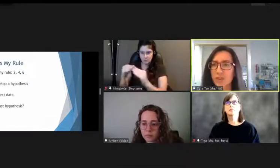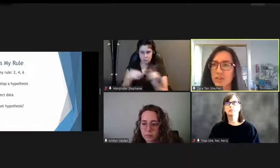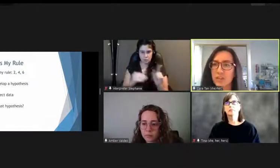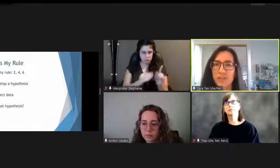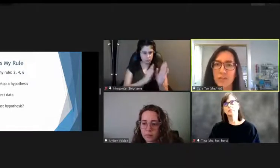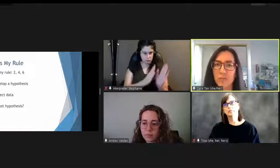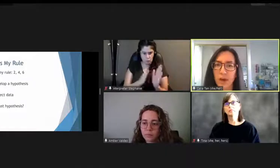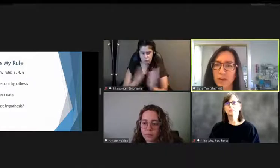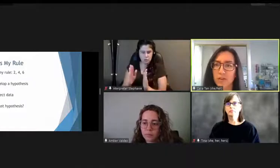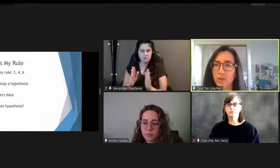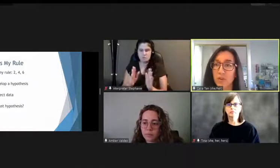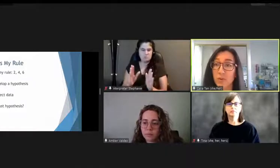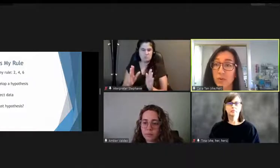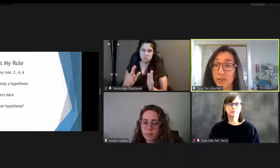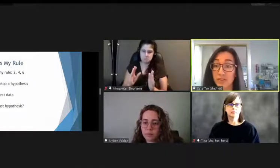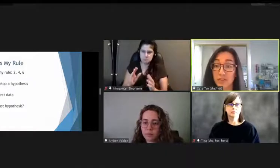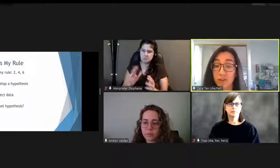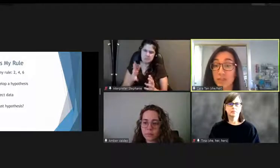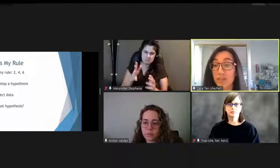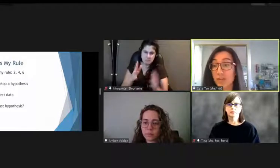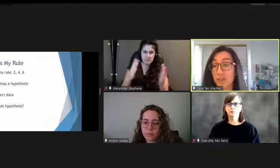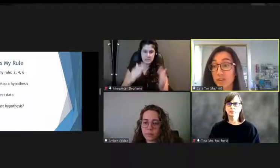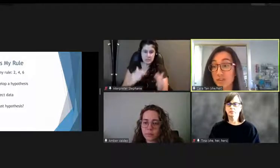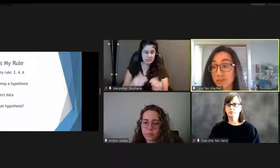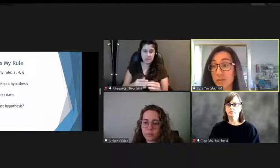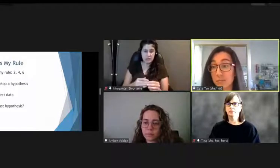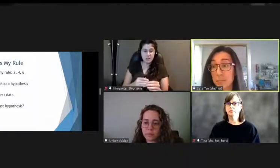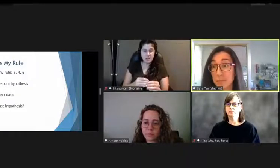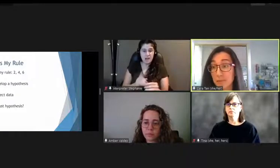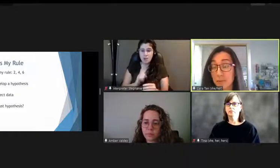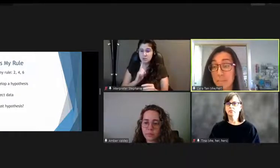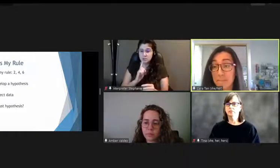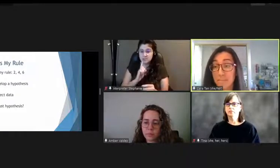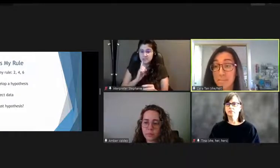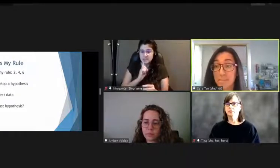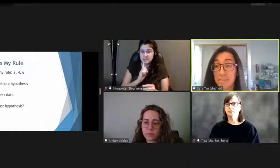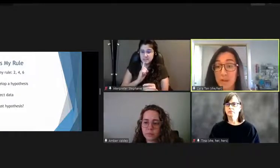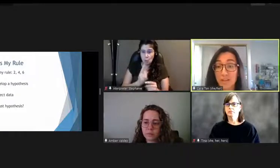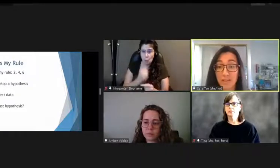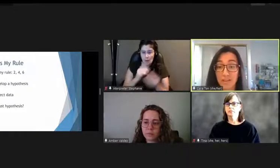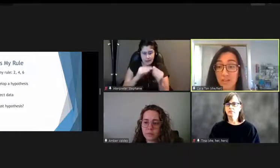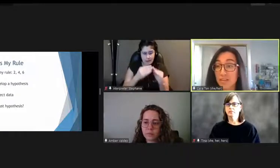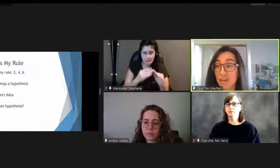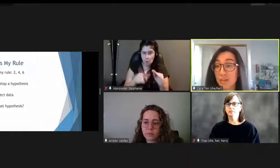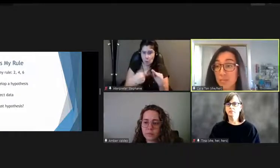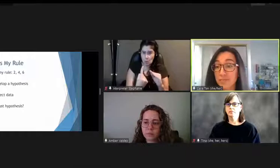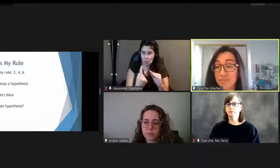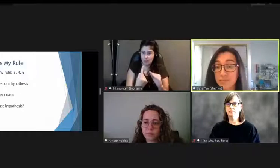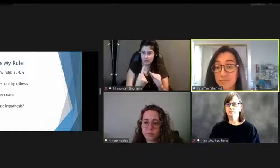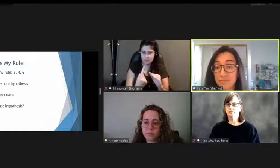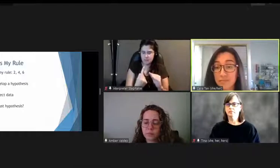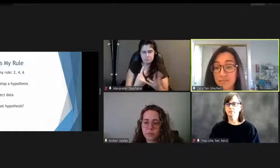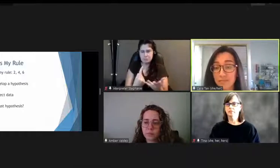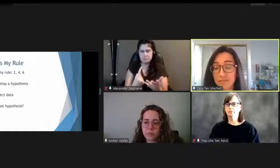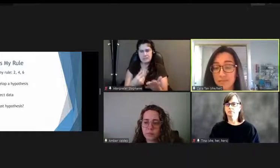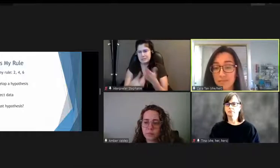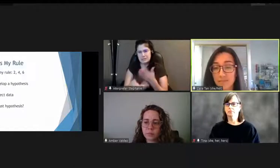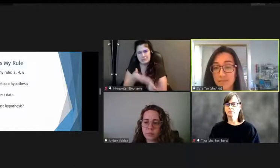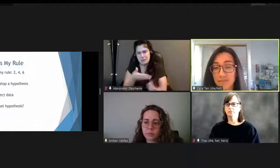The single digits doesn't matter. 2, 4, and 6 are all single digits, right? And I said yes to that.